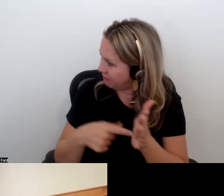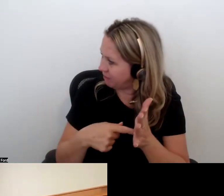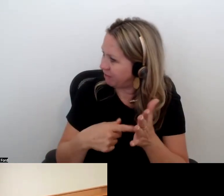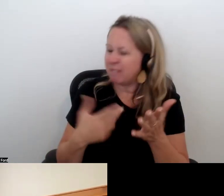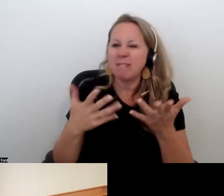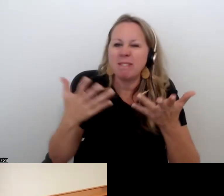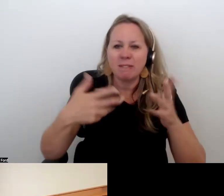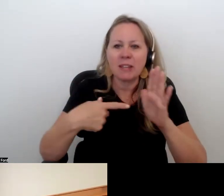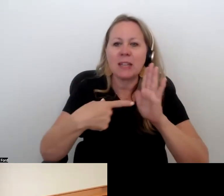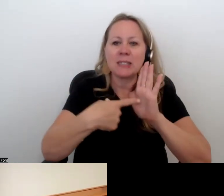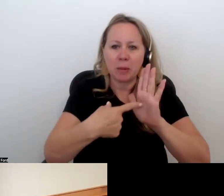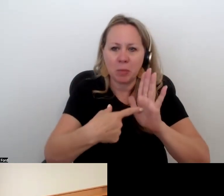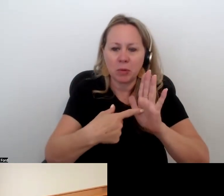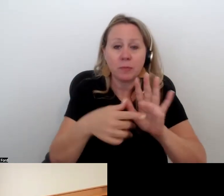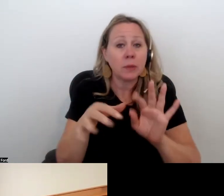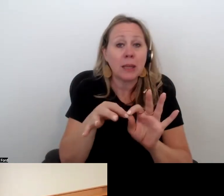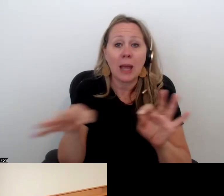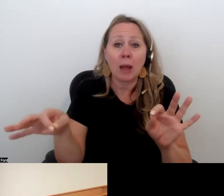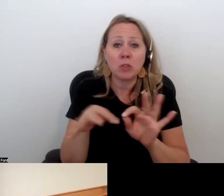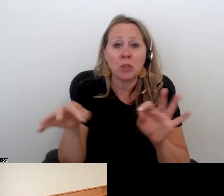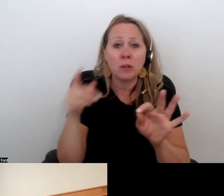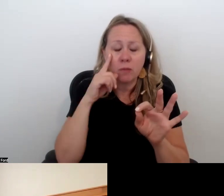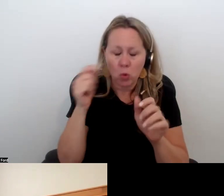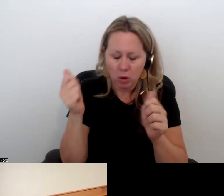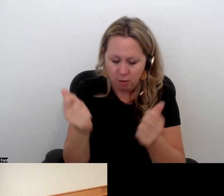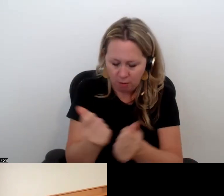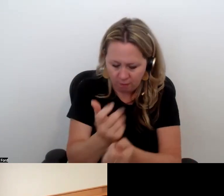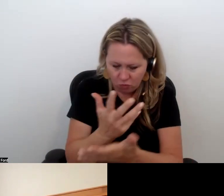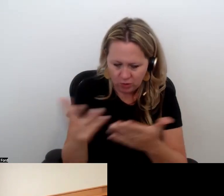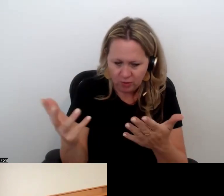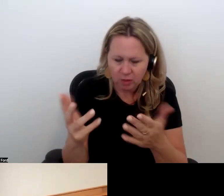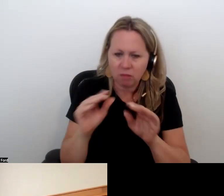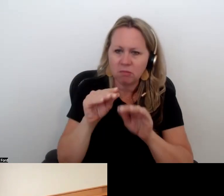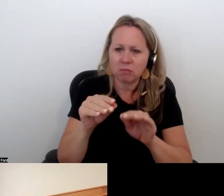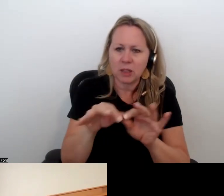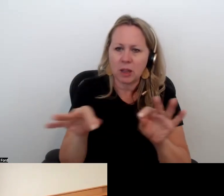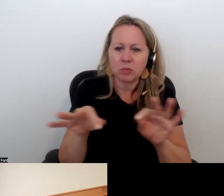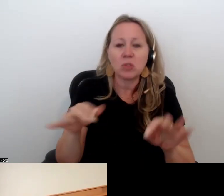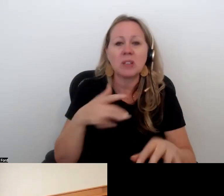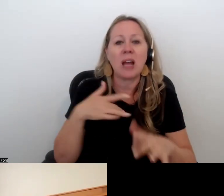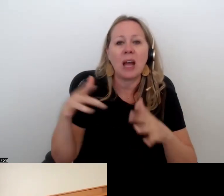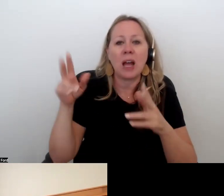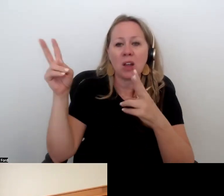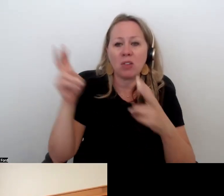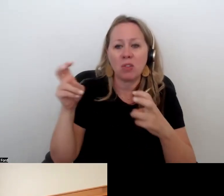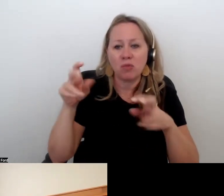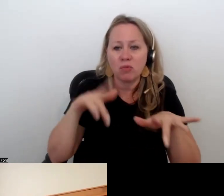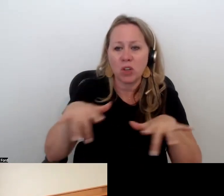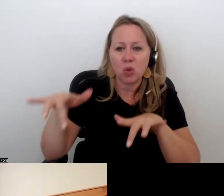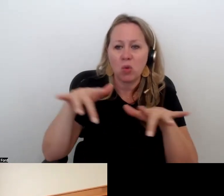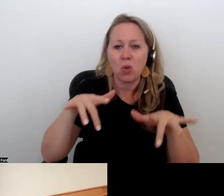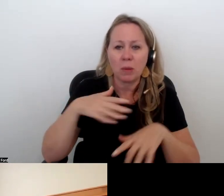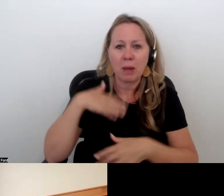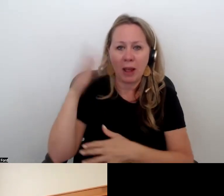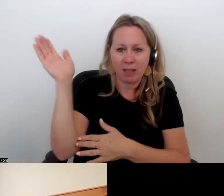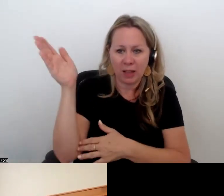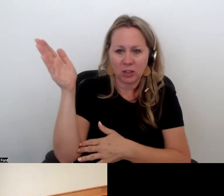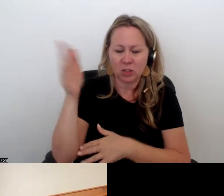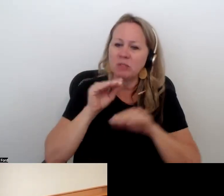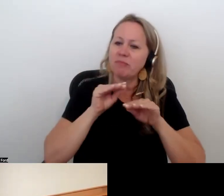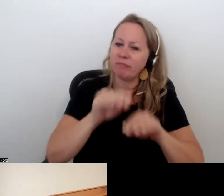using captioning for everything. I record my lectures and those are captioned as